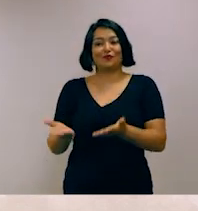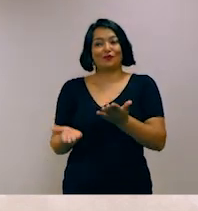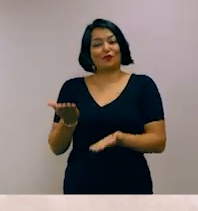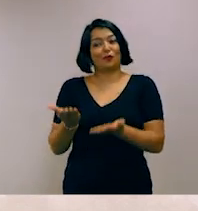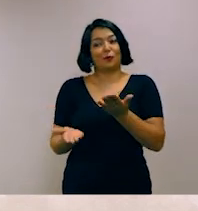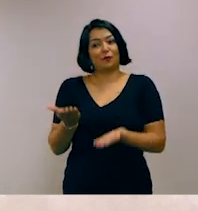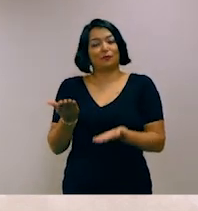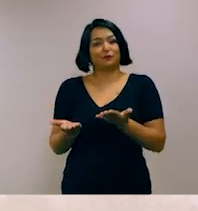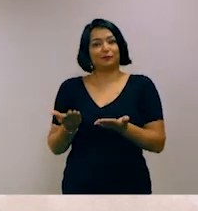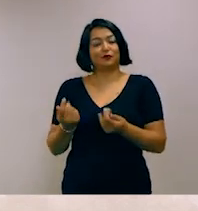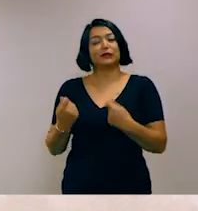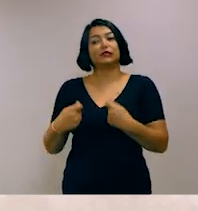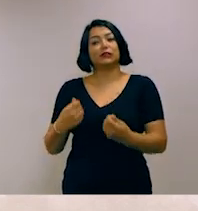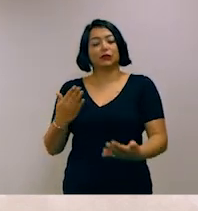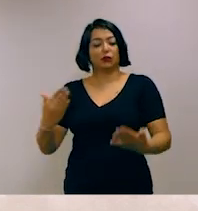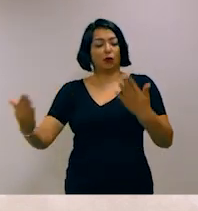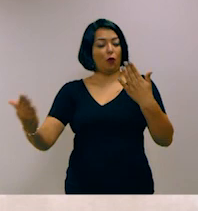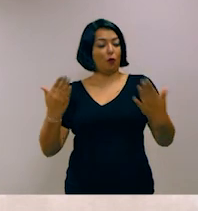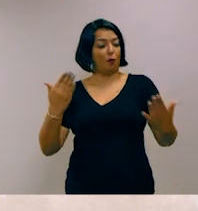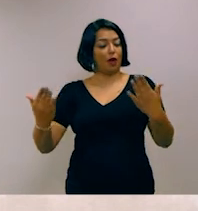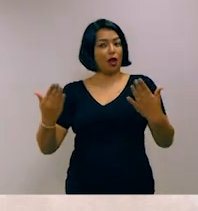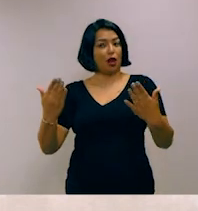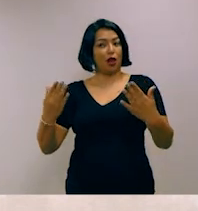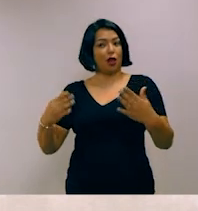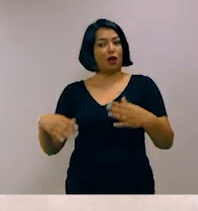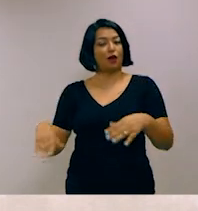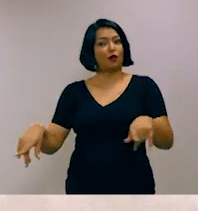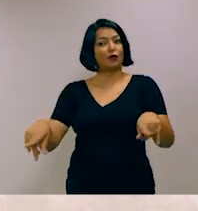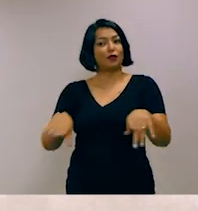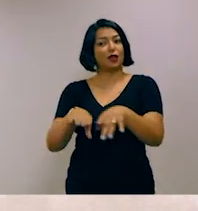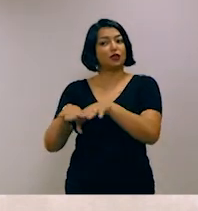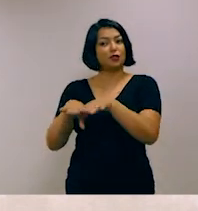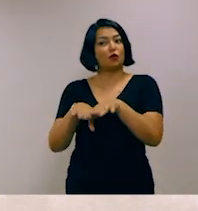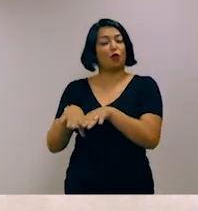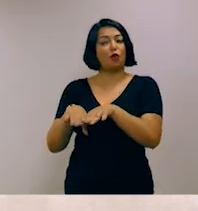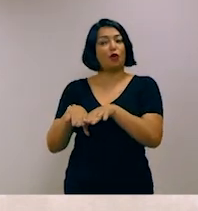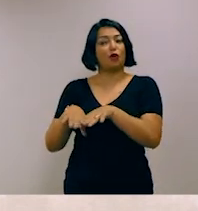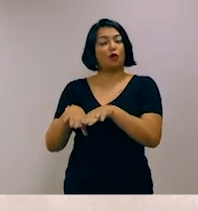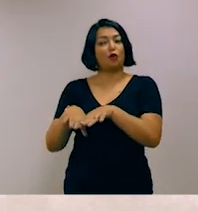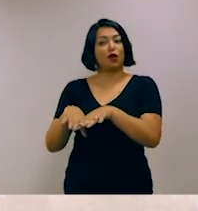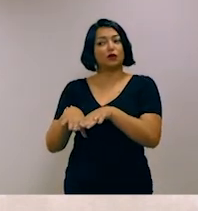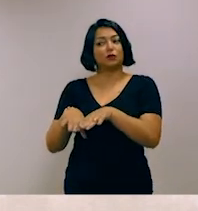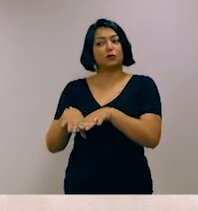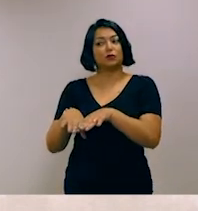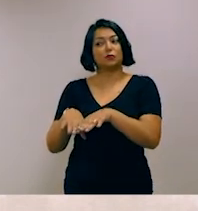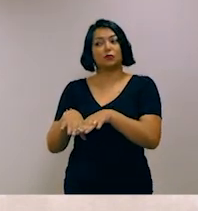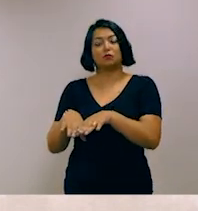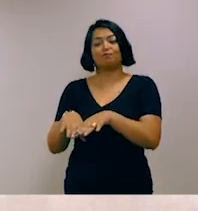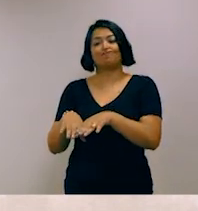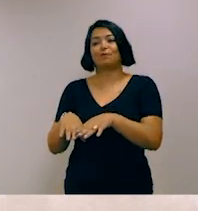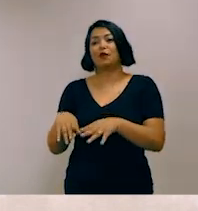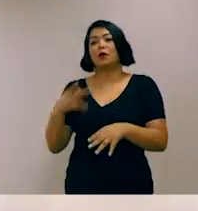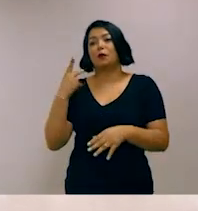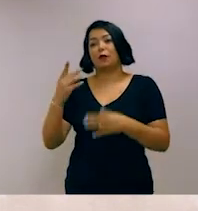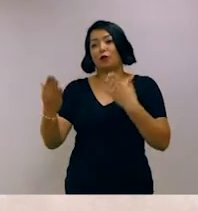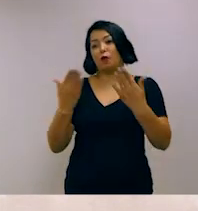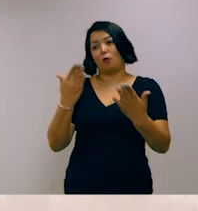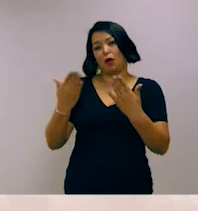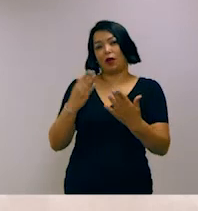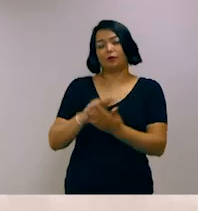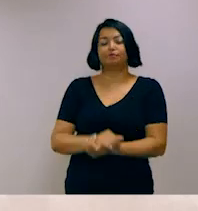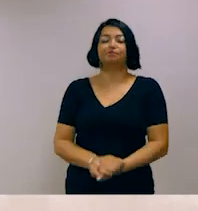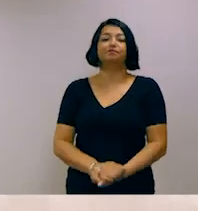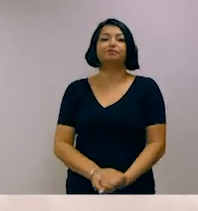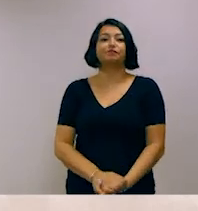units or another measuring unit. So I need to compare products of the same unit, so it doesn't make